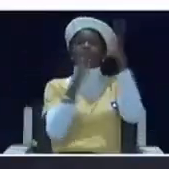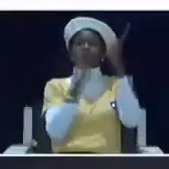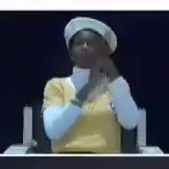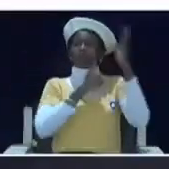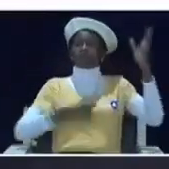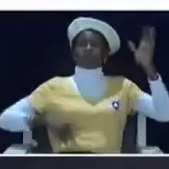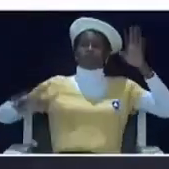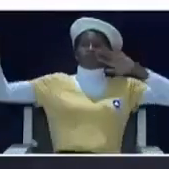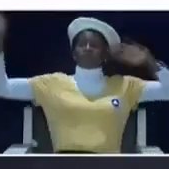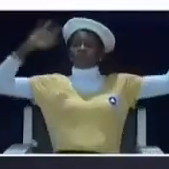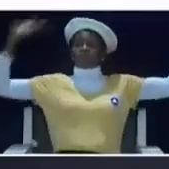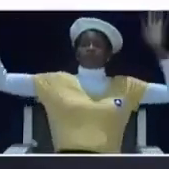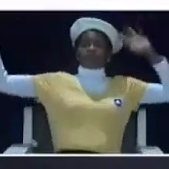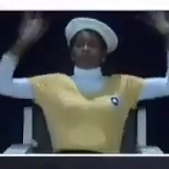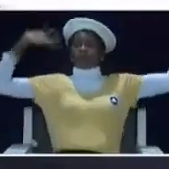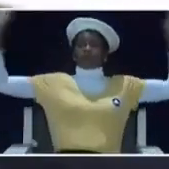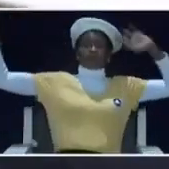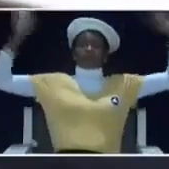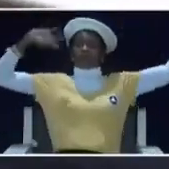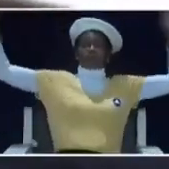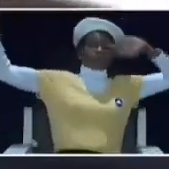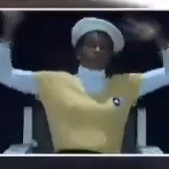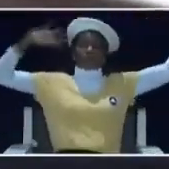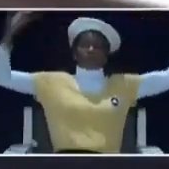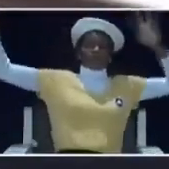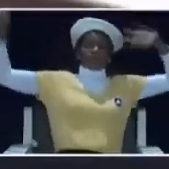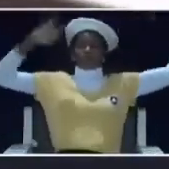Praise the Lord!